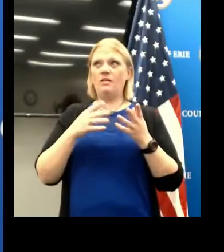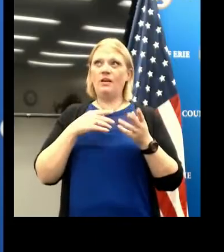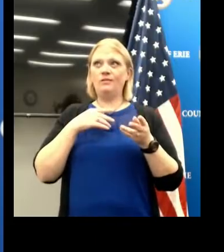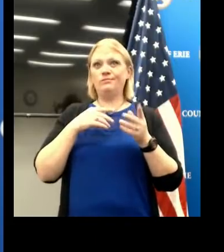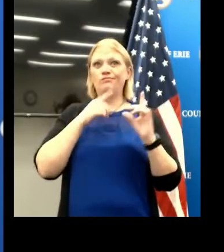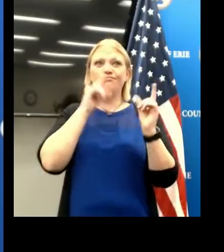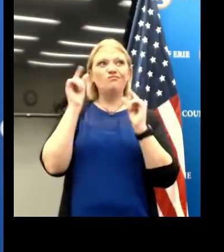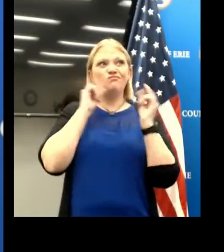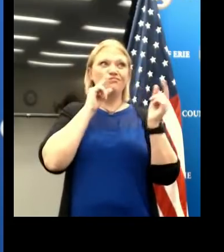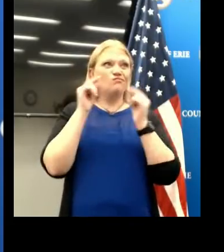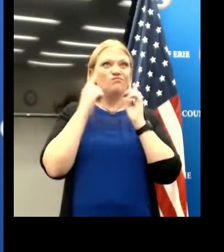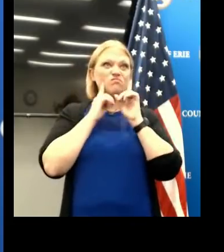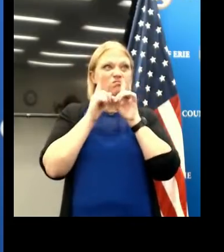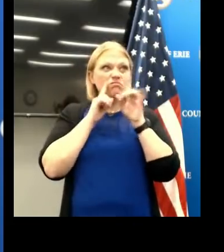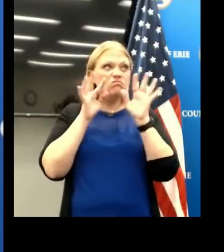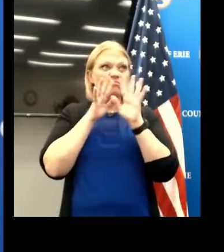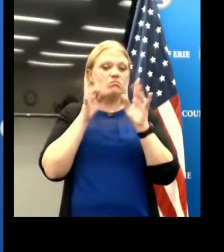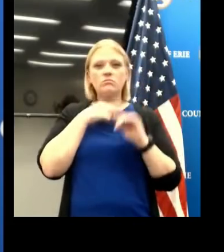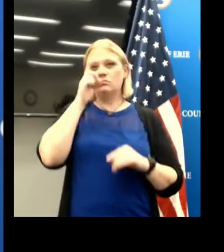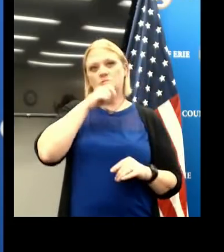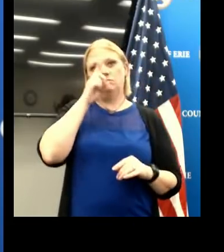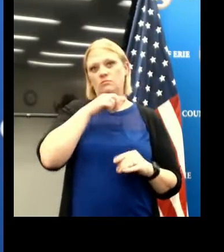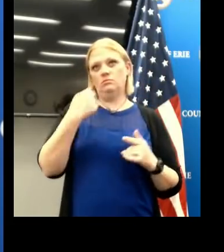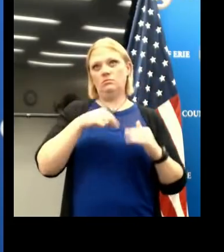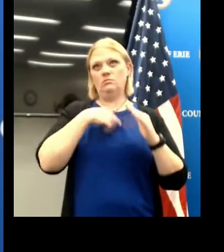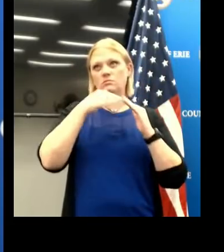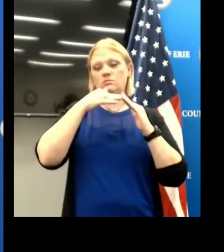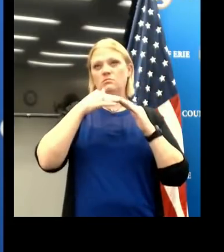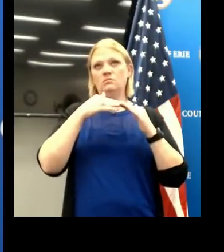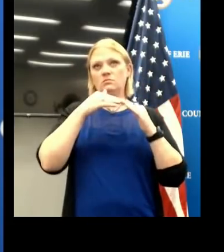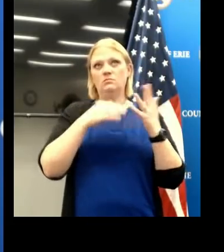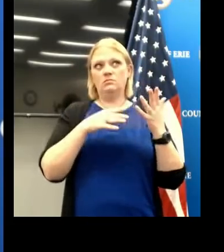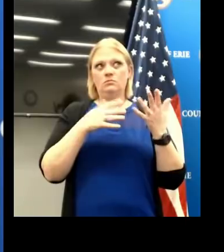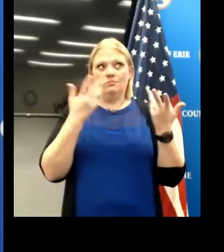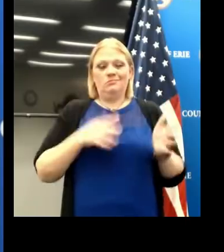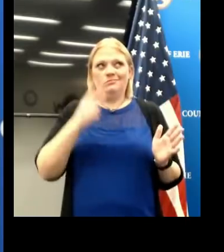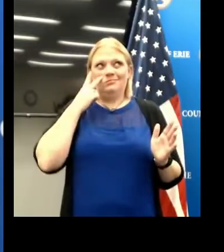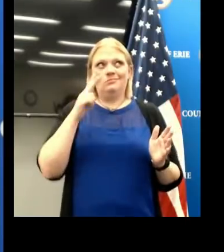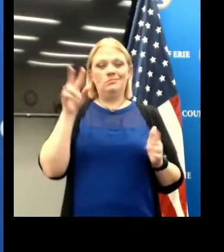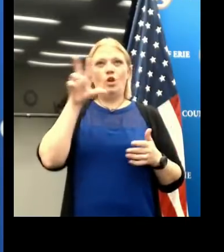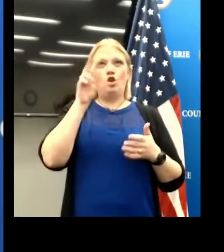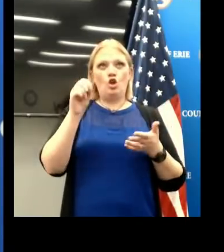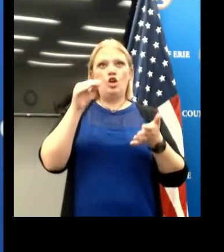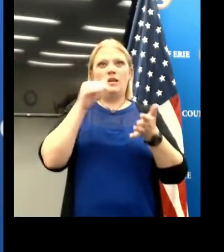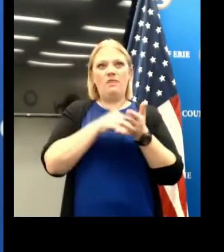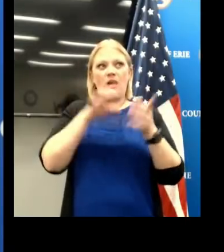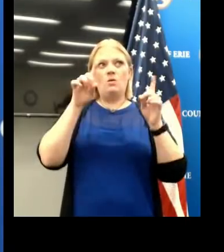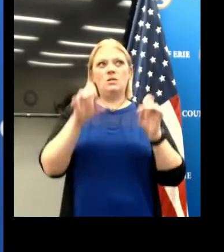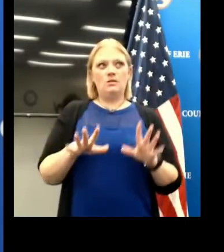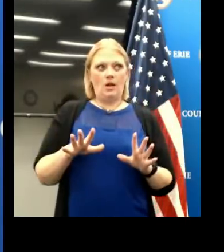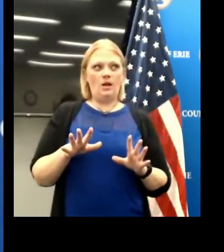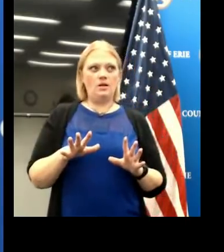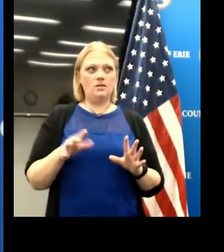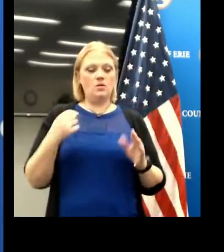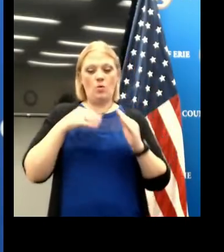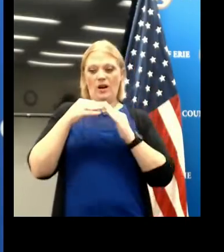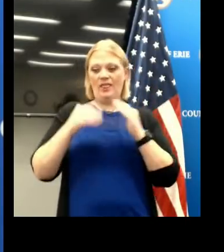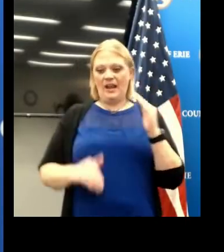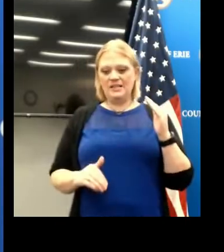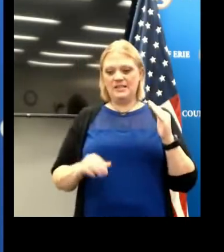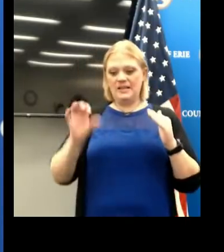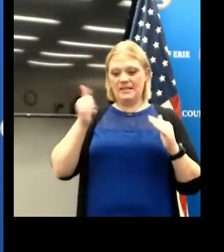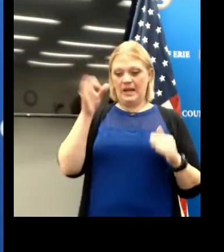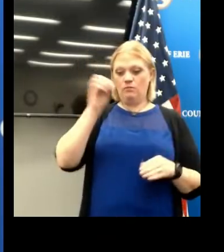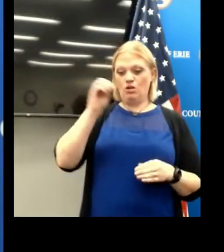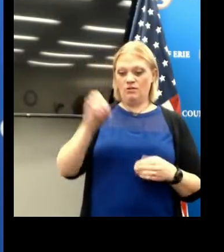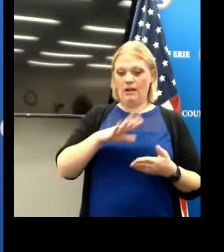narrative, because we're less than, as you can see, with 30,000 tests, we're less than